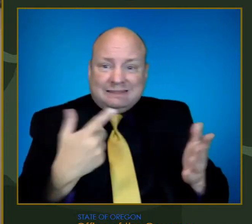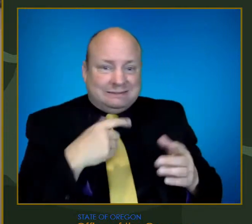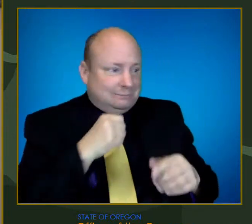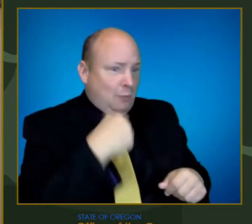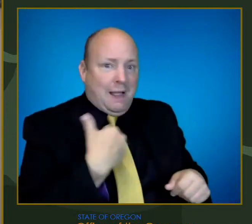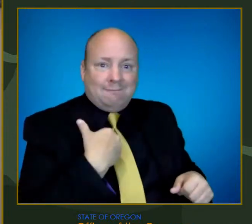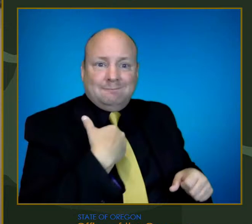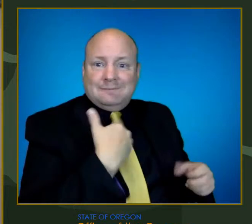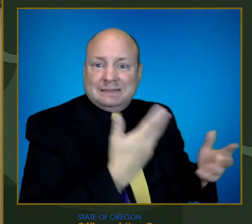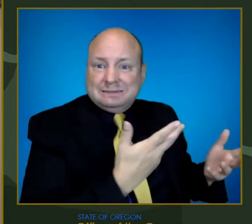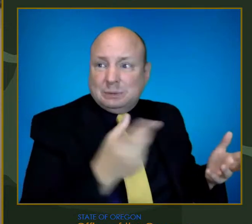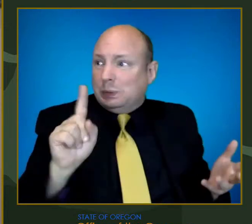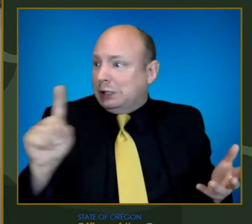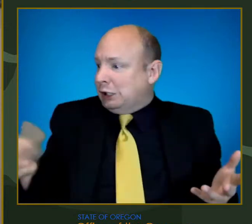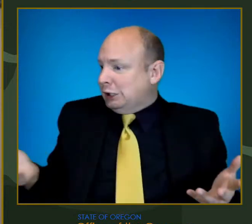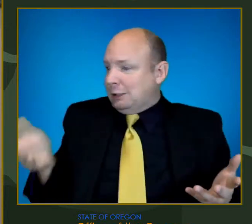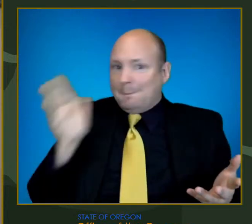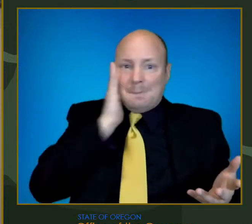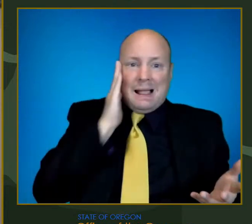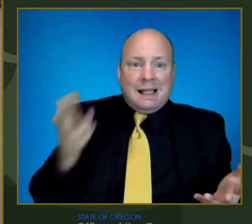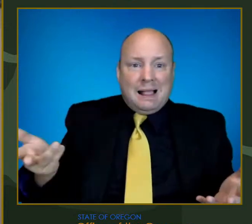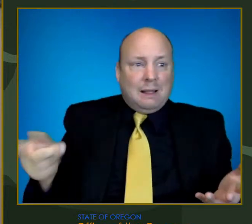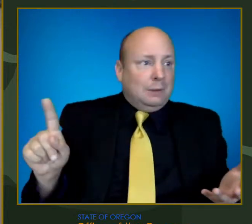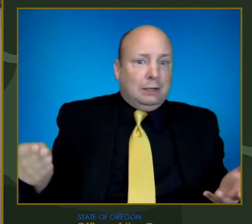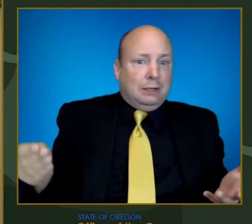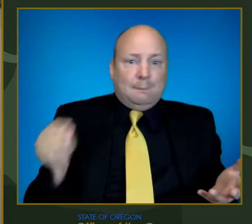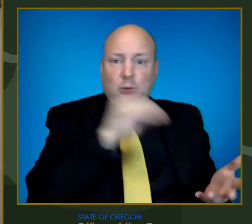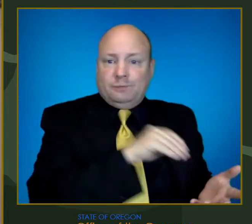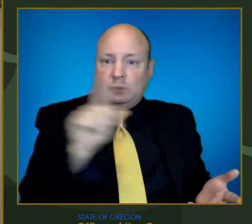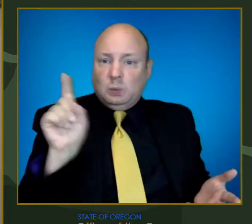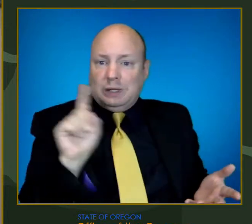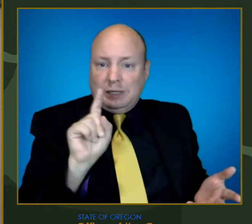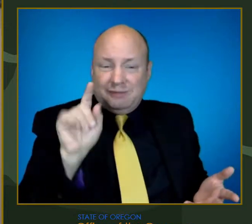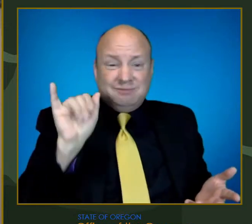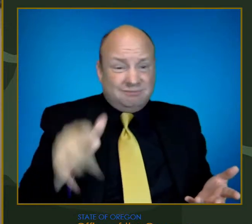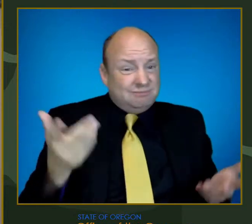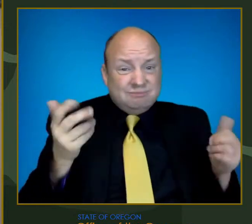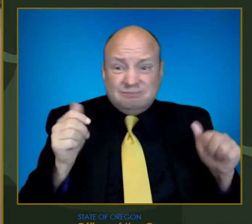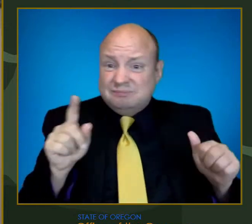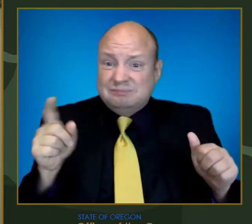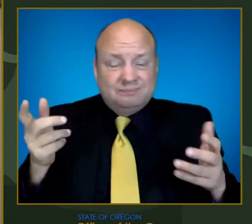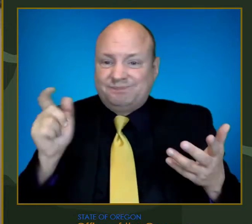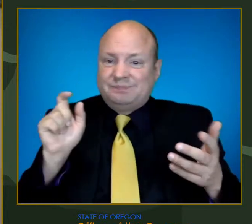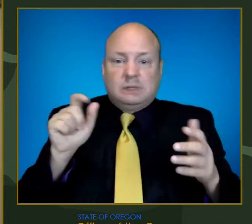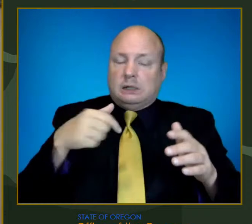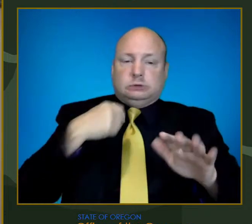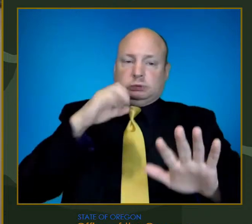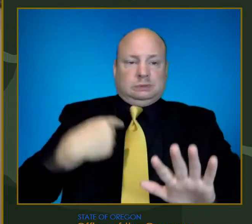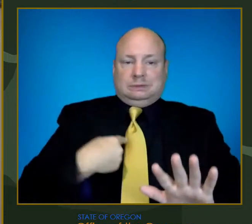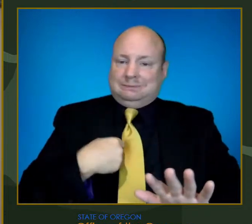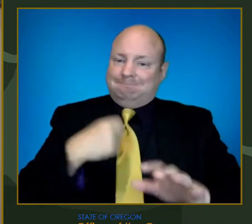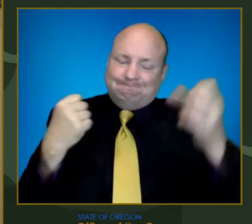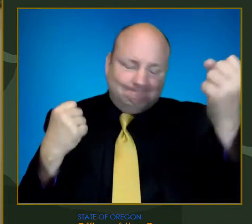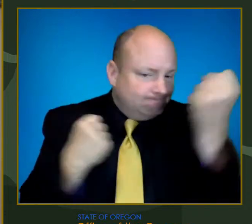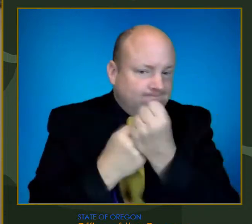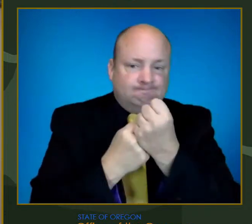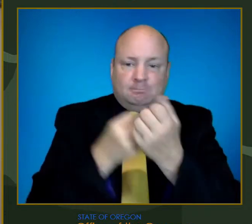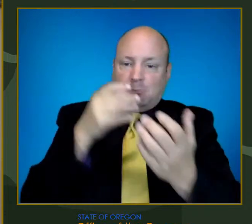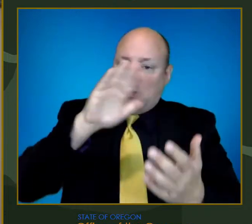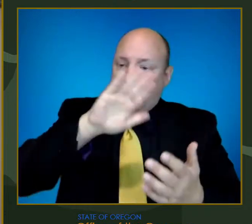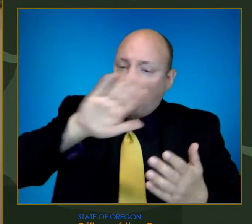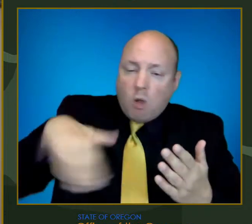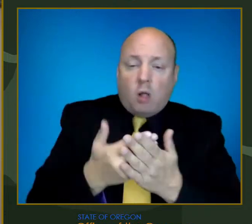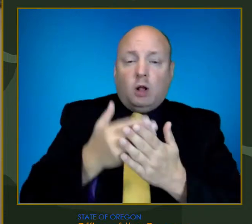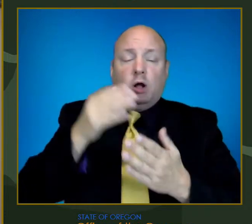deaths. I am devoting all available resources to help, including deploying the